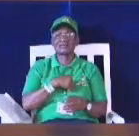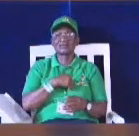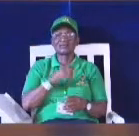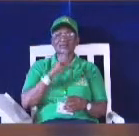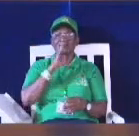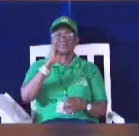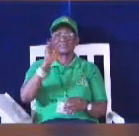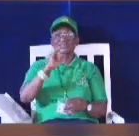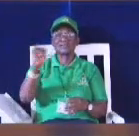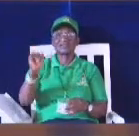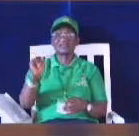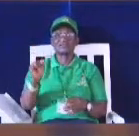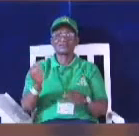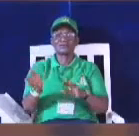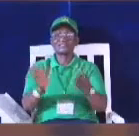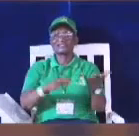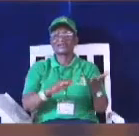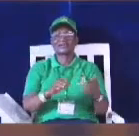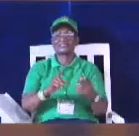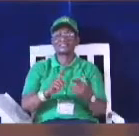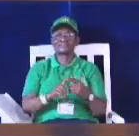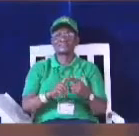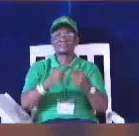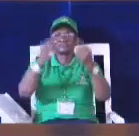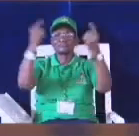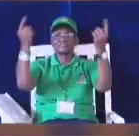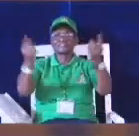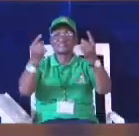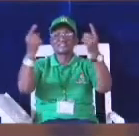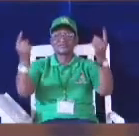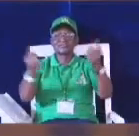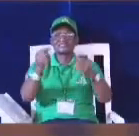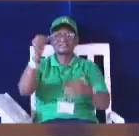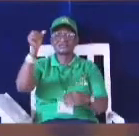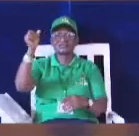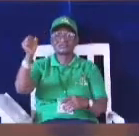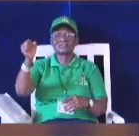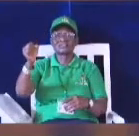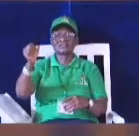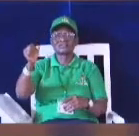being dead to sins,